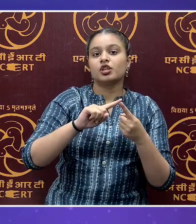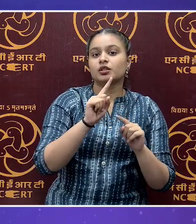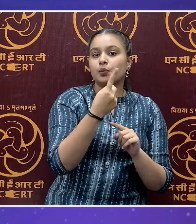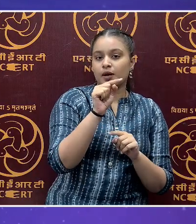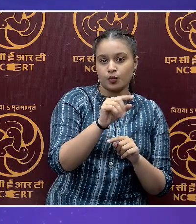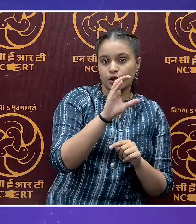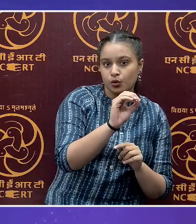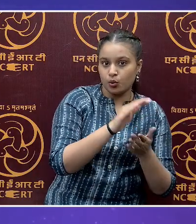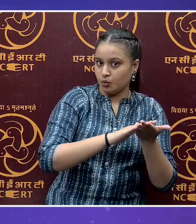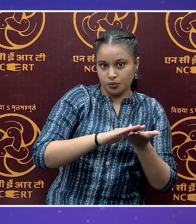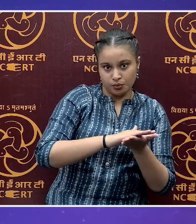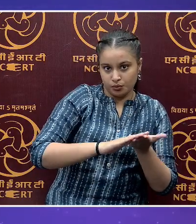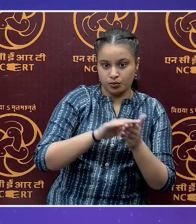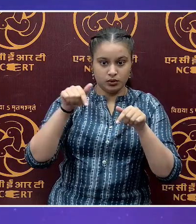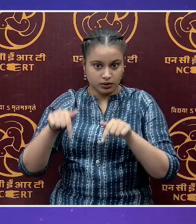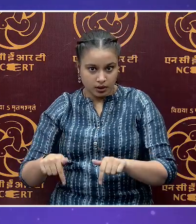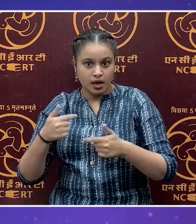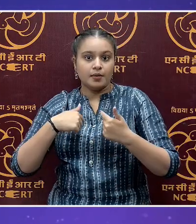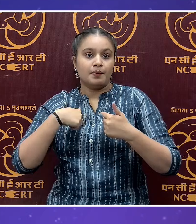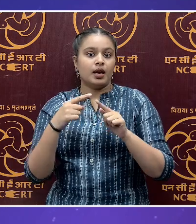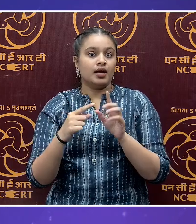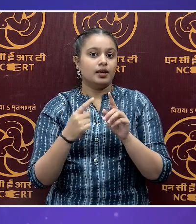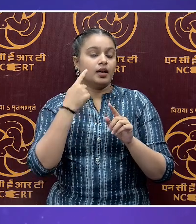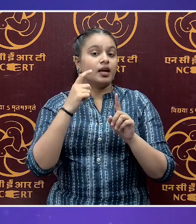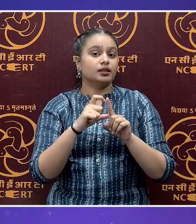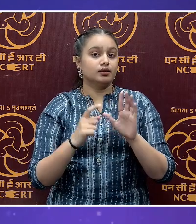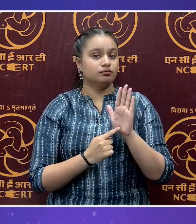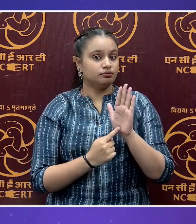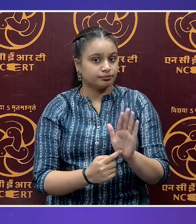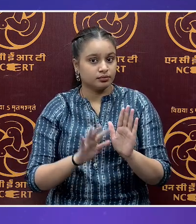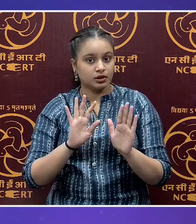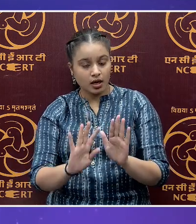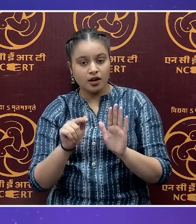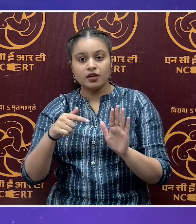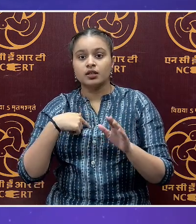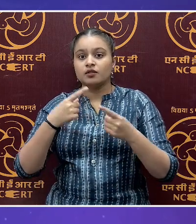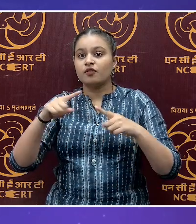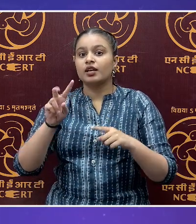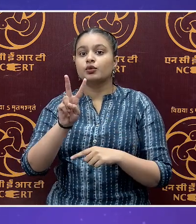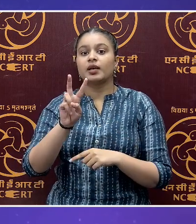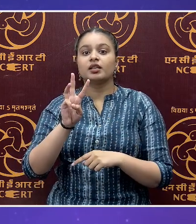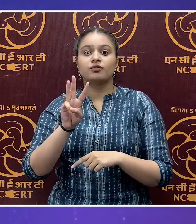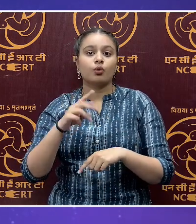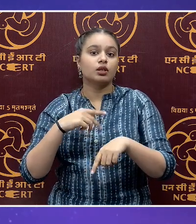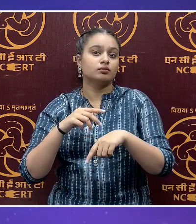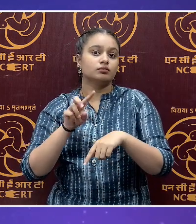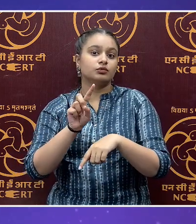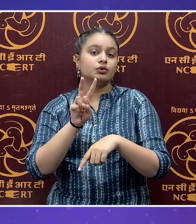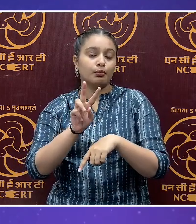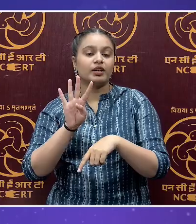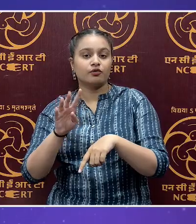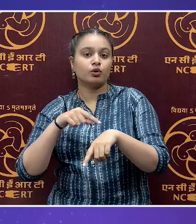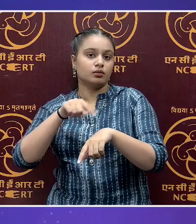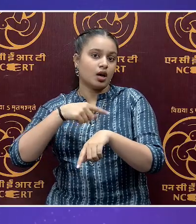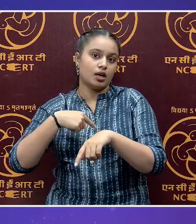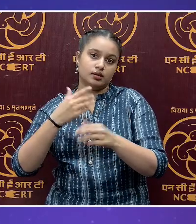Meri Pehchan, we have released one authorization token. So it will be valid for 24 hours now. Okay. Okay. So let's say you have